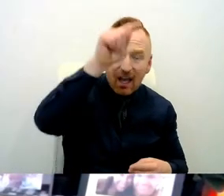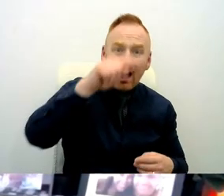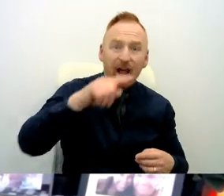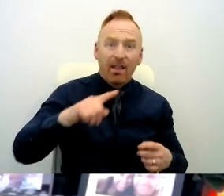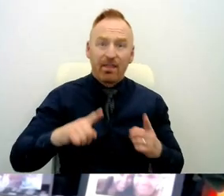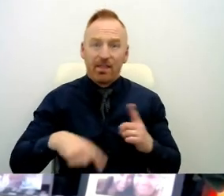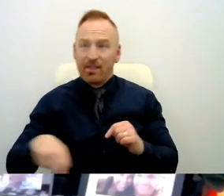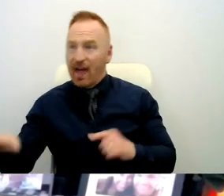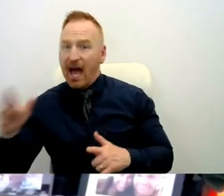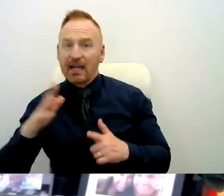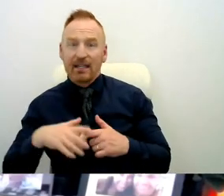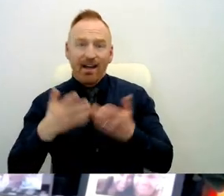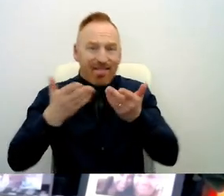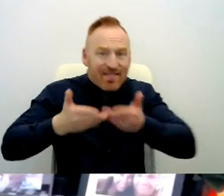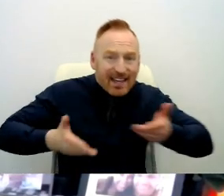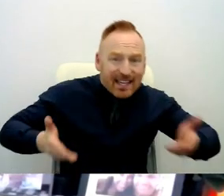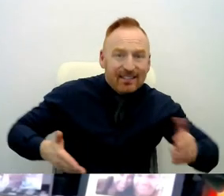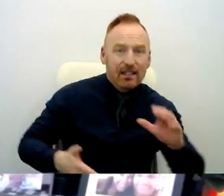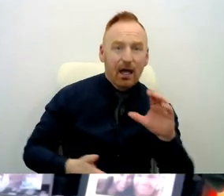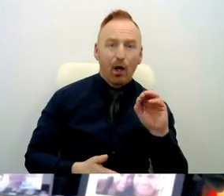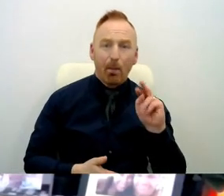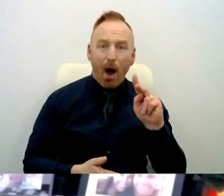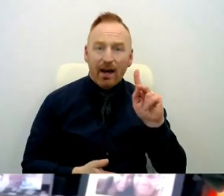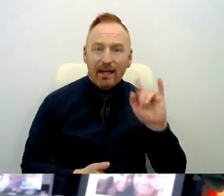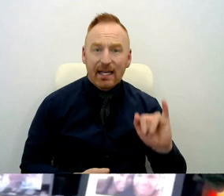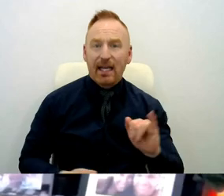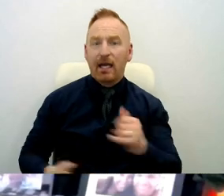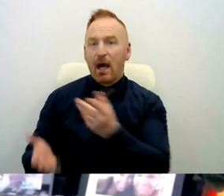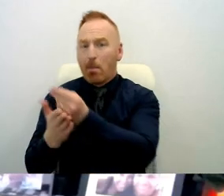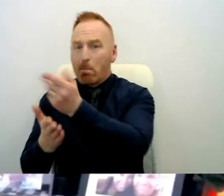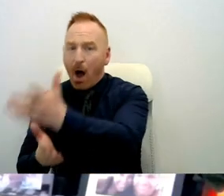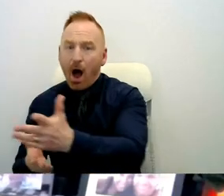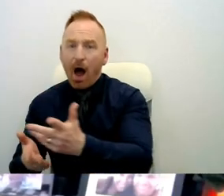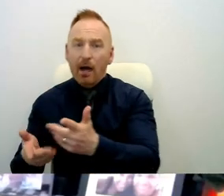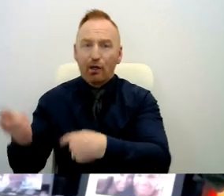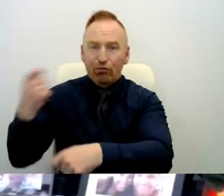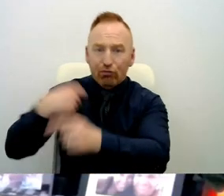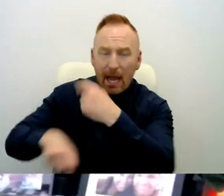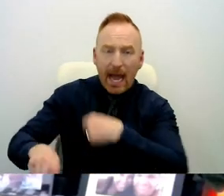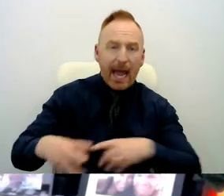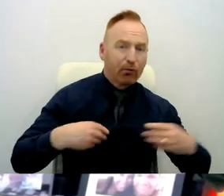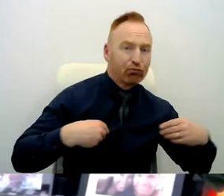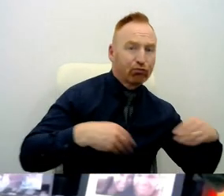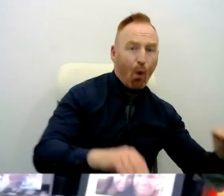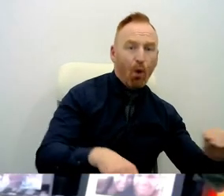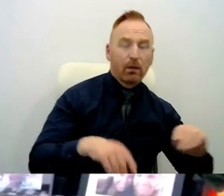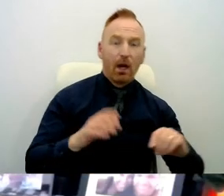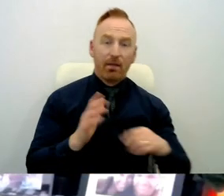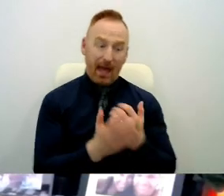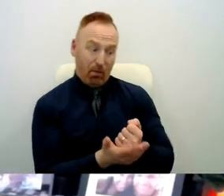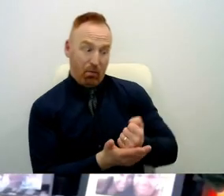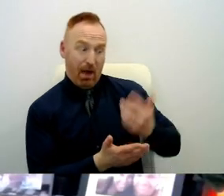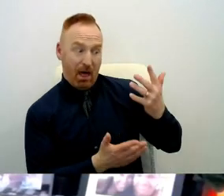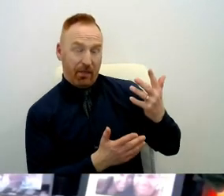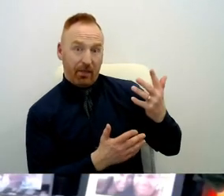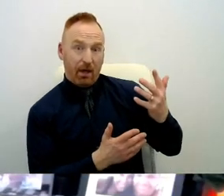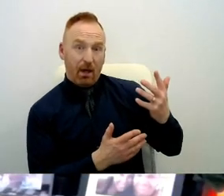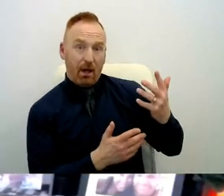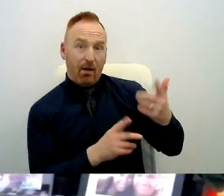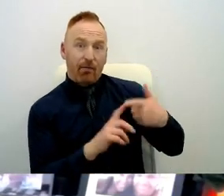part of that, those commodities being traded and bought and sold, that wealth was built on the backs of enslaved